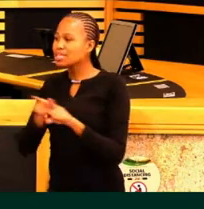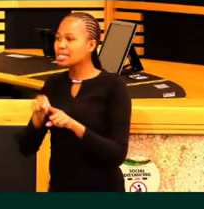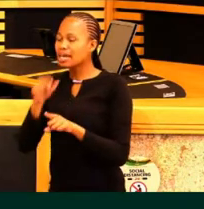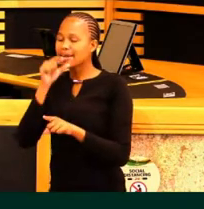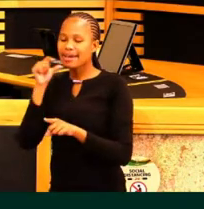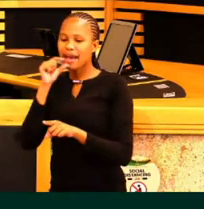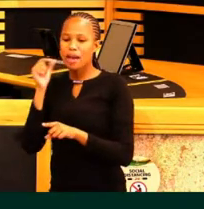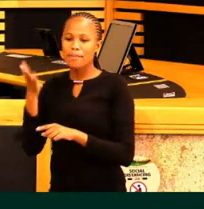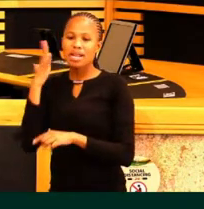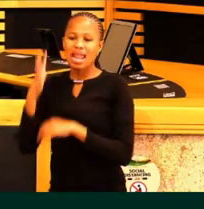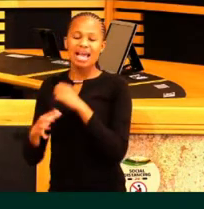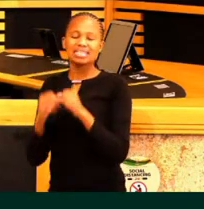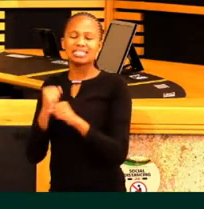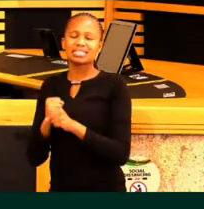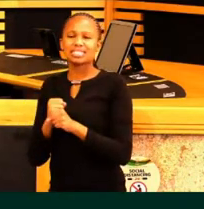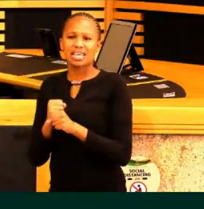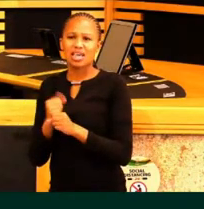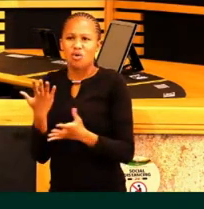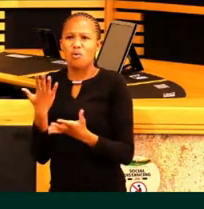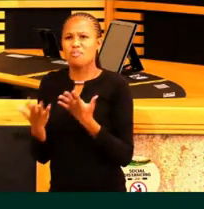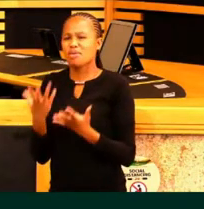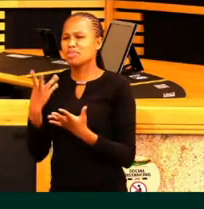here 2019